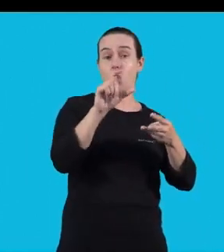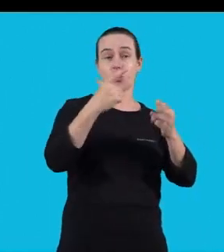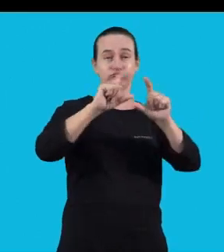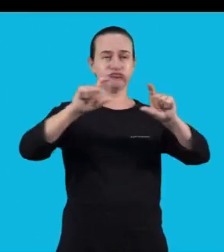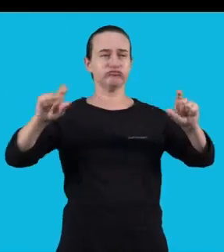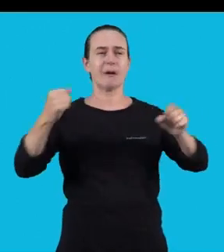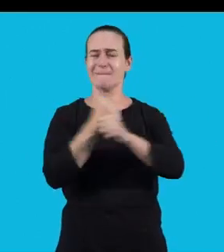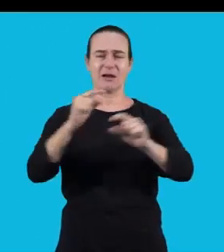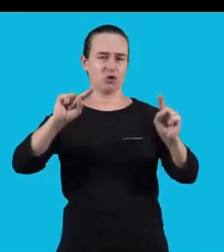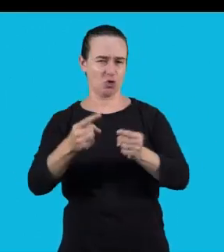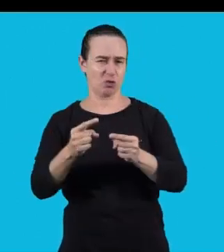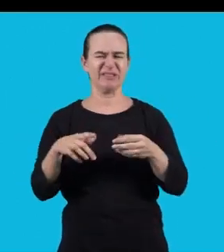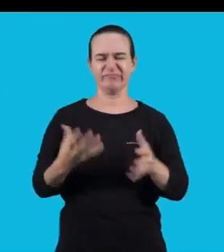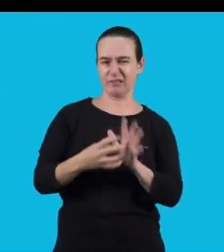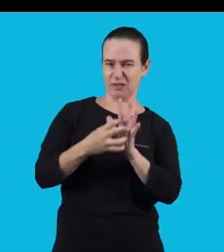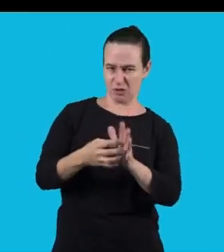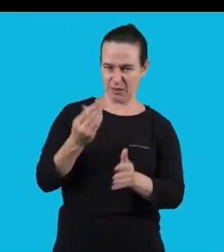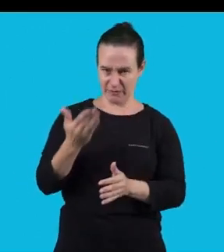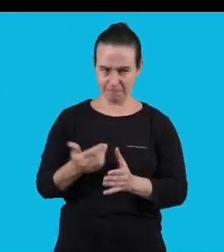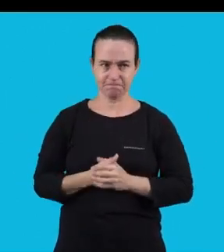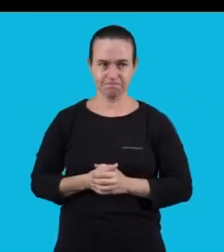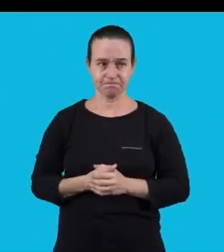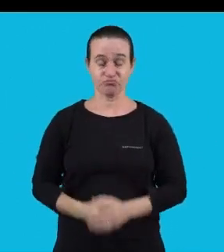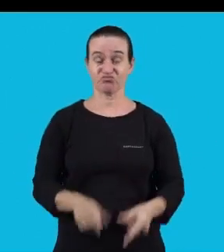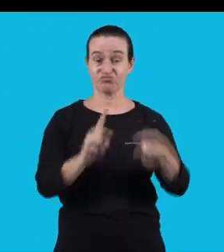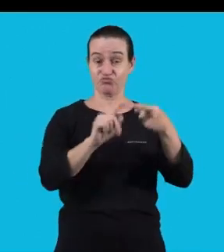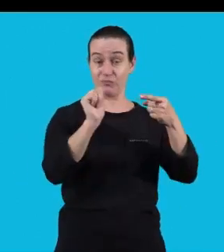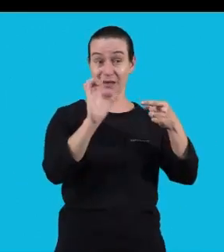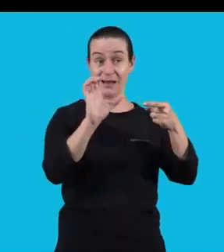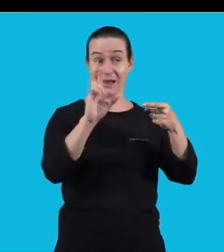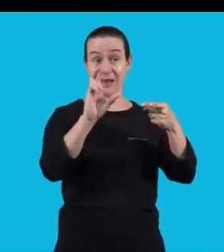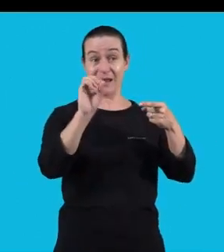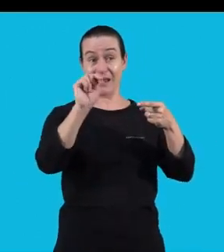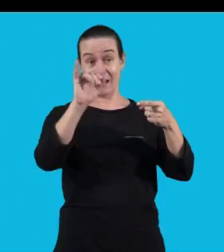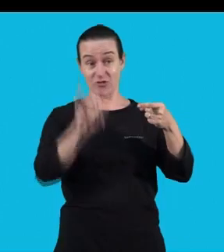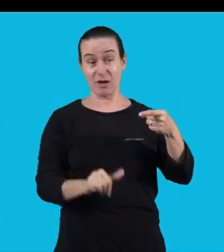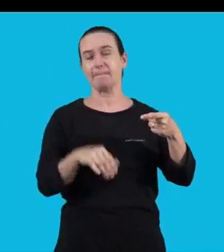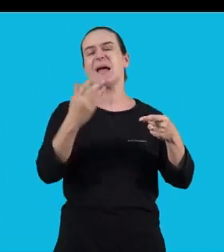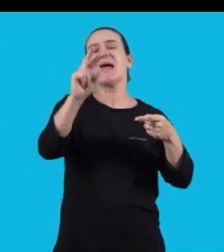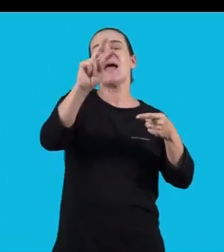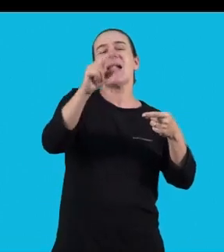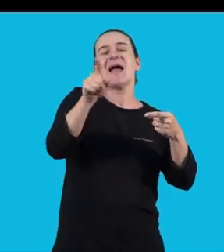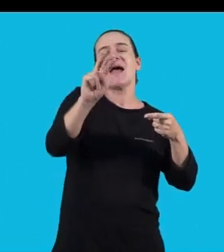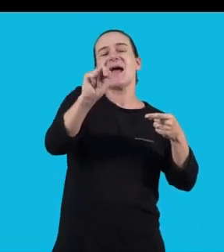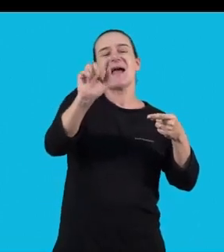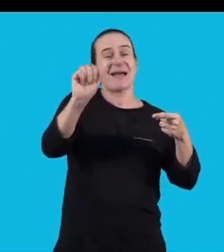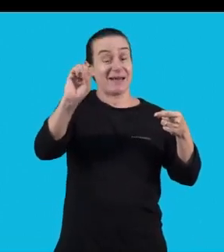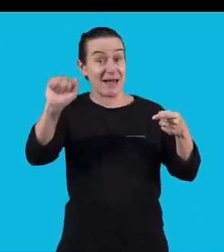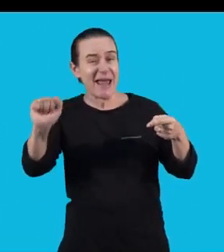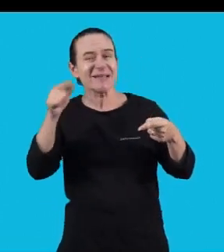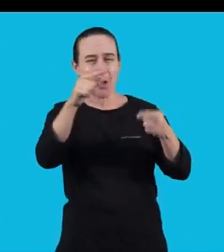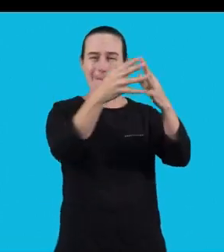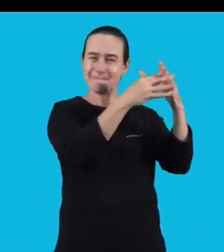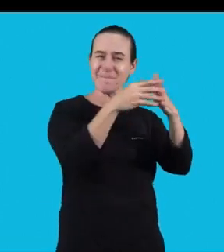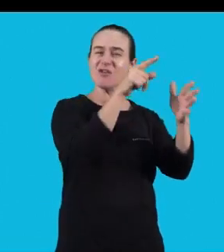in writing. Here are some examples. Acronyms are pronounced as words. For example, NASA, as